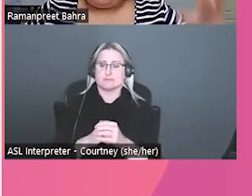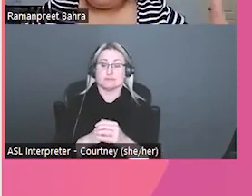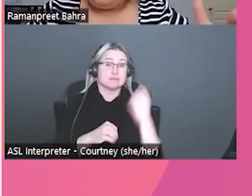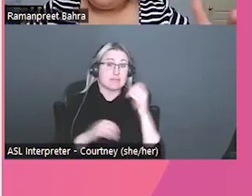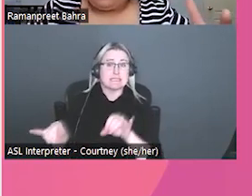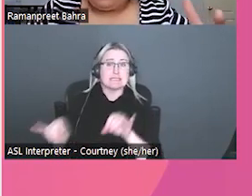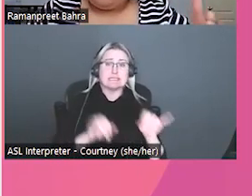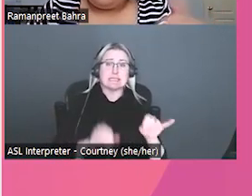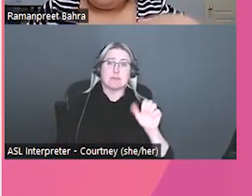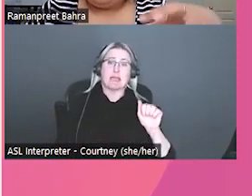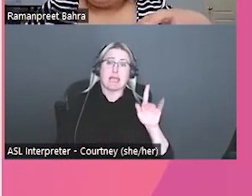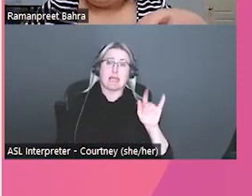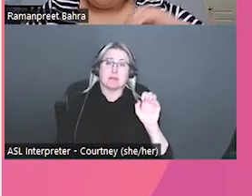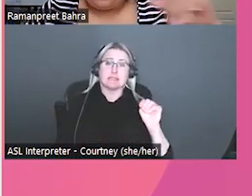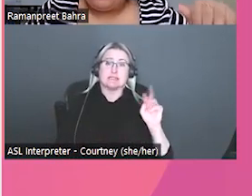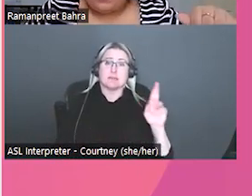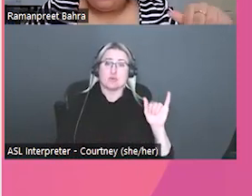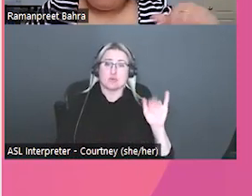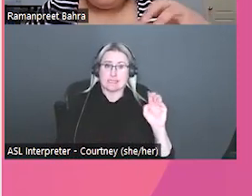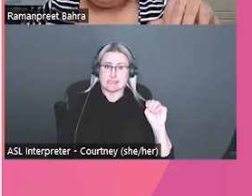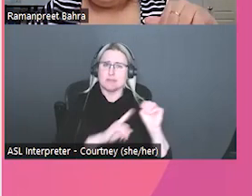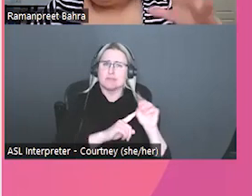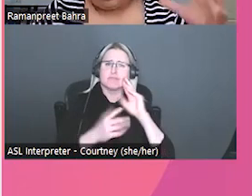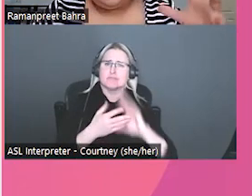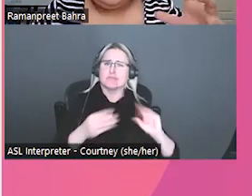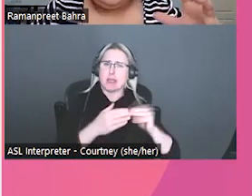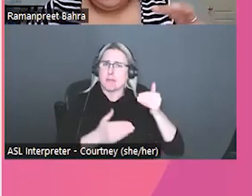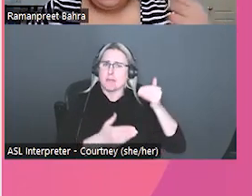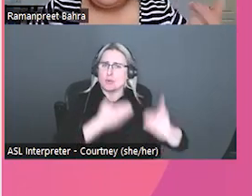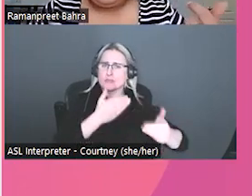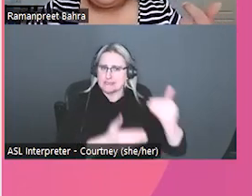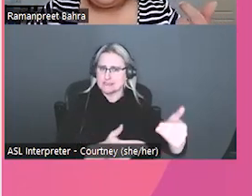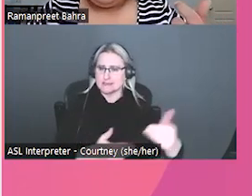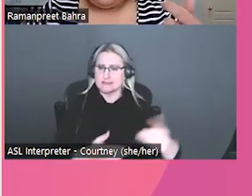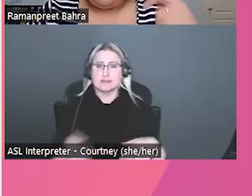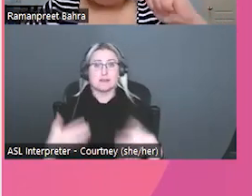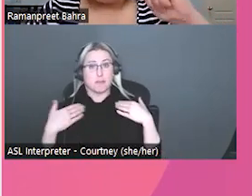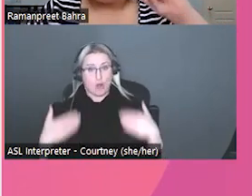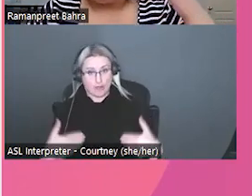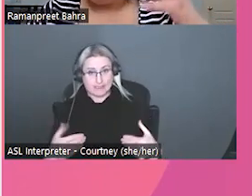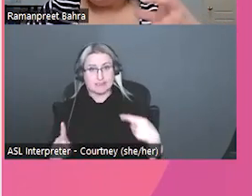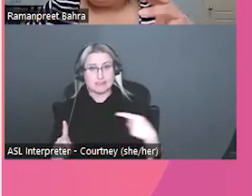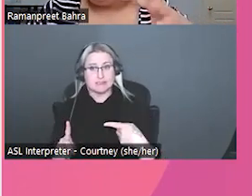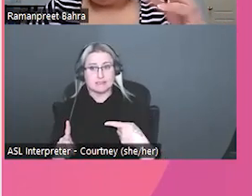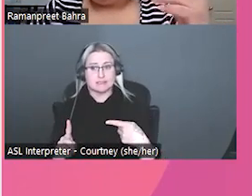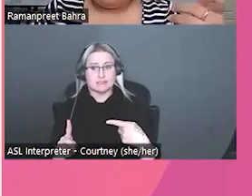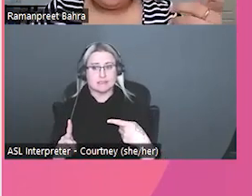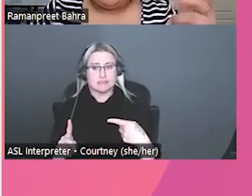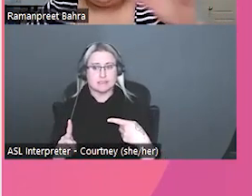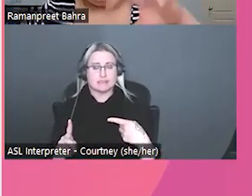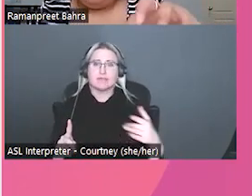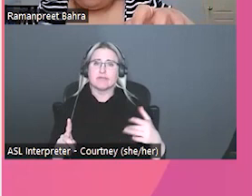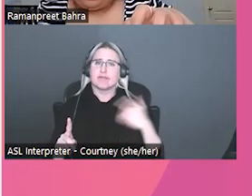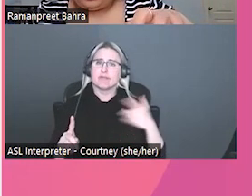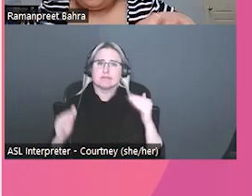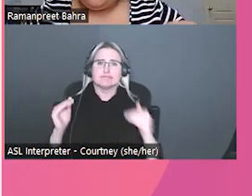ableism and racism, which speaks to this process of positioning bodies in this binary of superiority